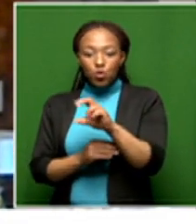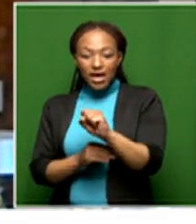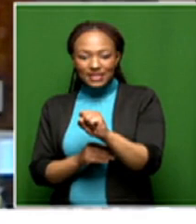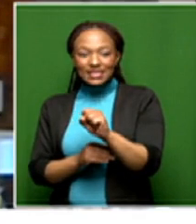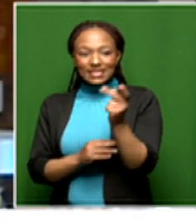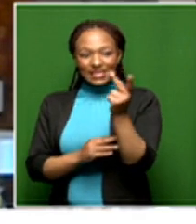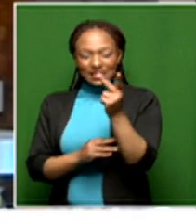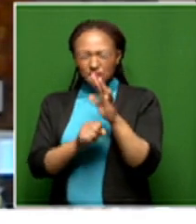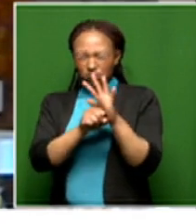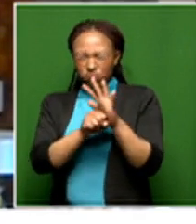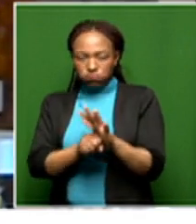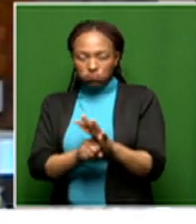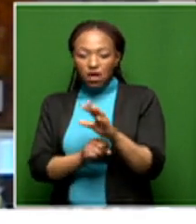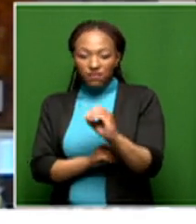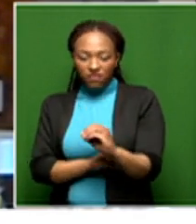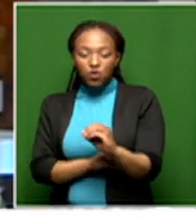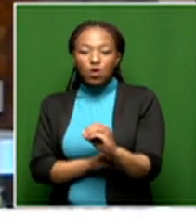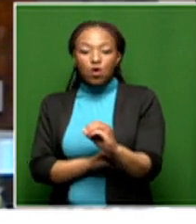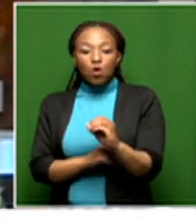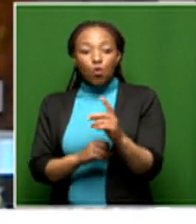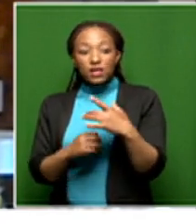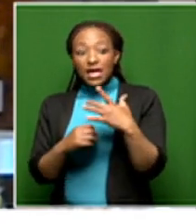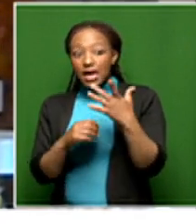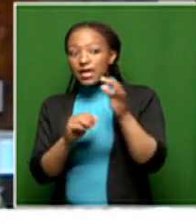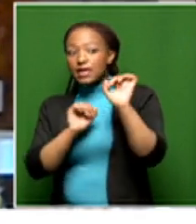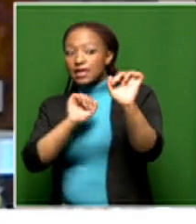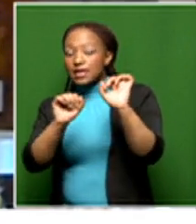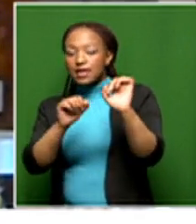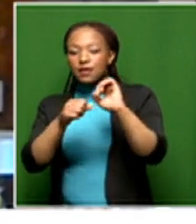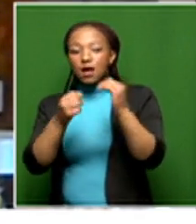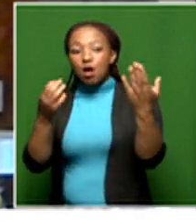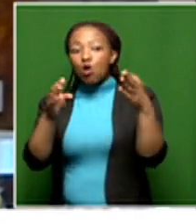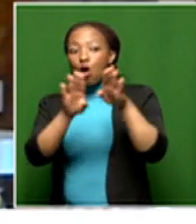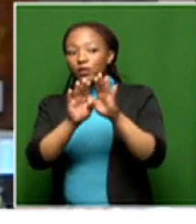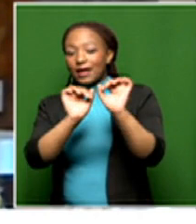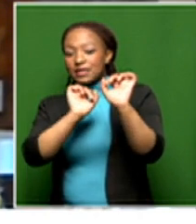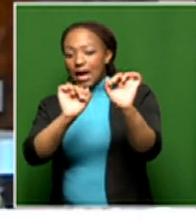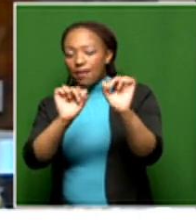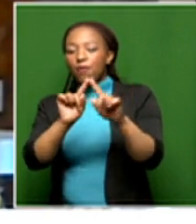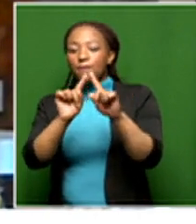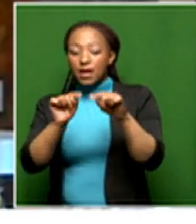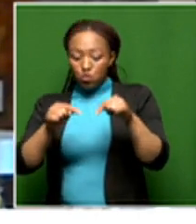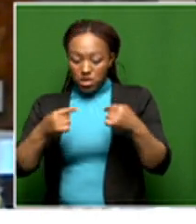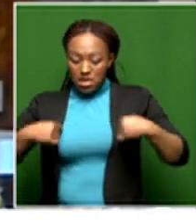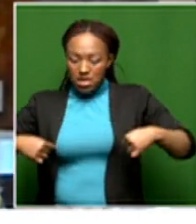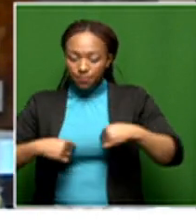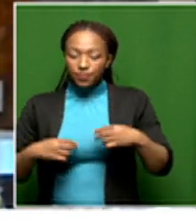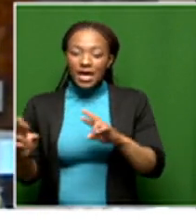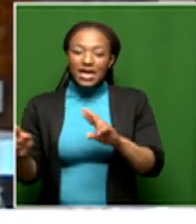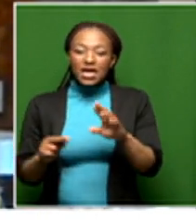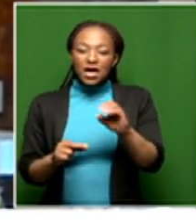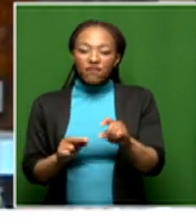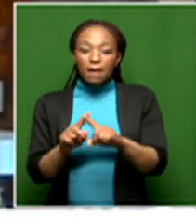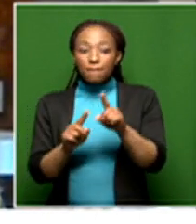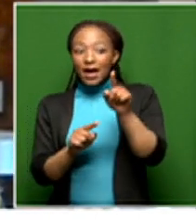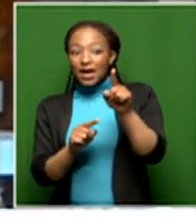under pressure. In fact, they're going down their own lockdown as well. So whilst we may be ready, we also have to be cognizant of the target countries,